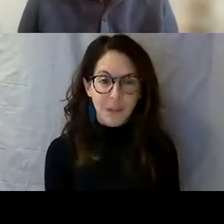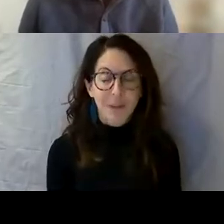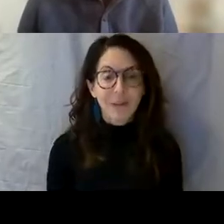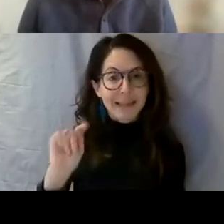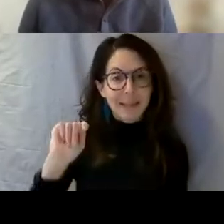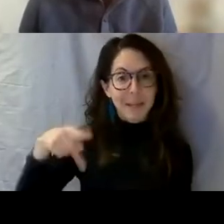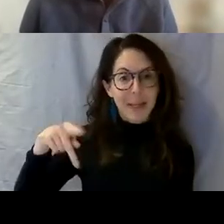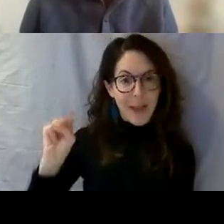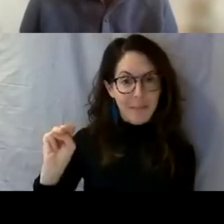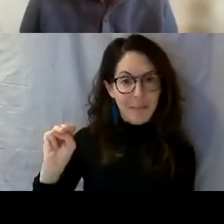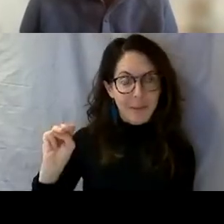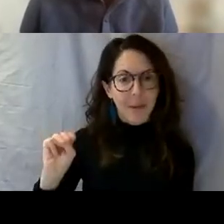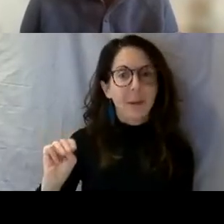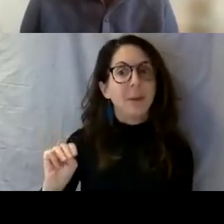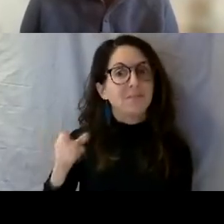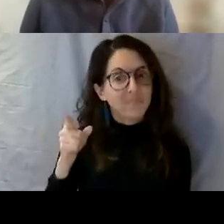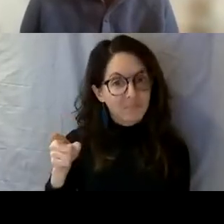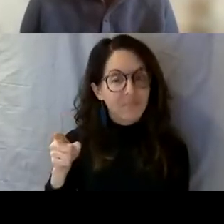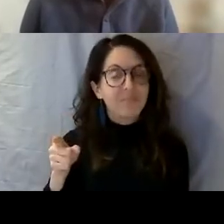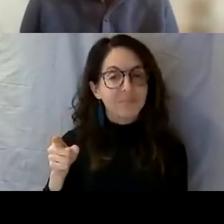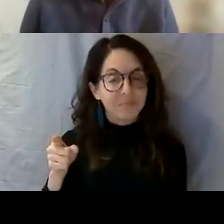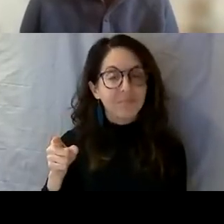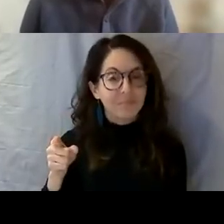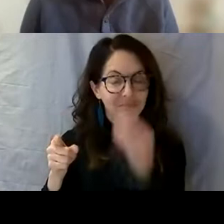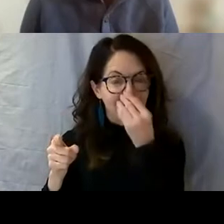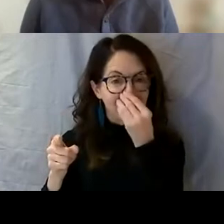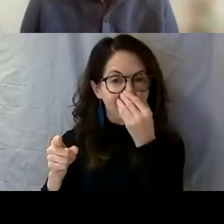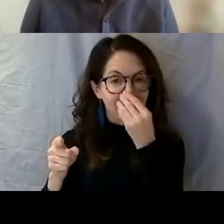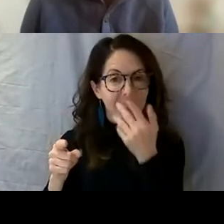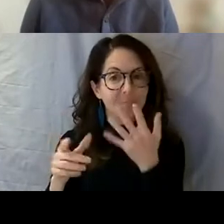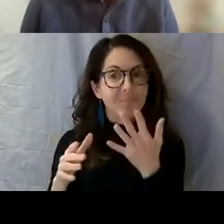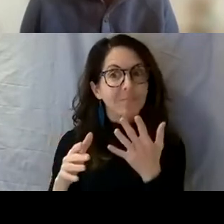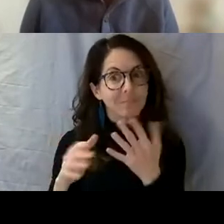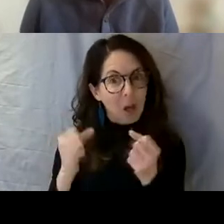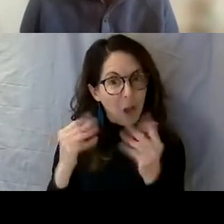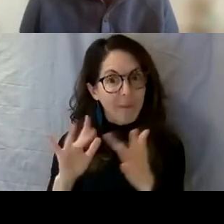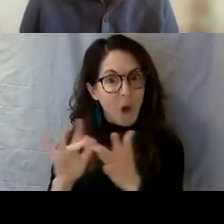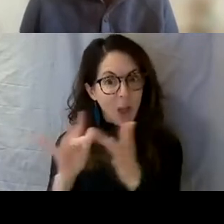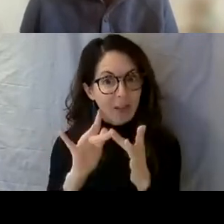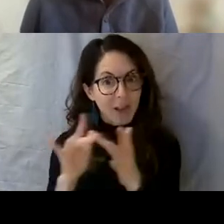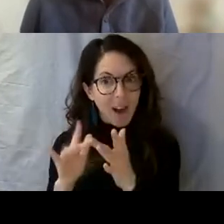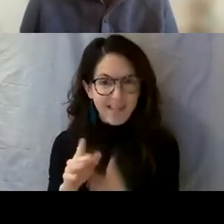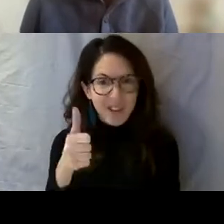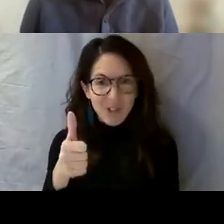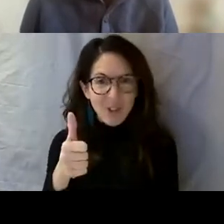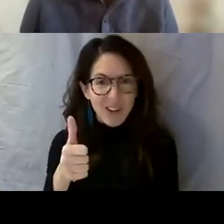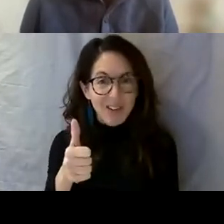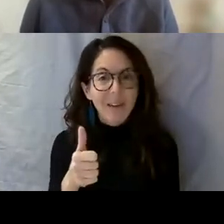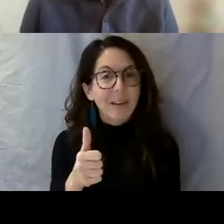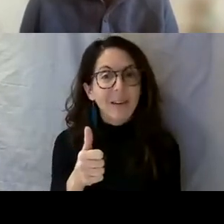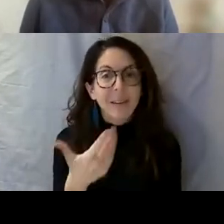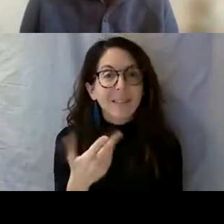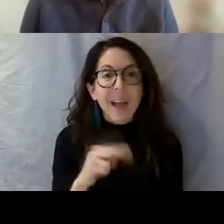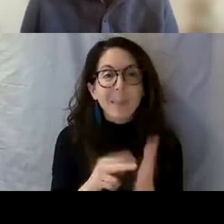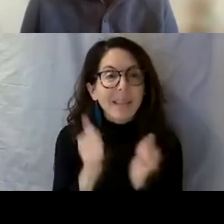Asmurai, it has been advantageous to do things online. When we had a little space of 55 seats, for